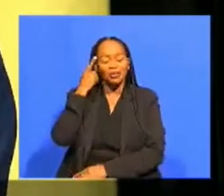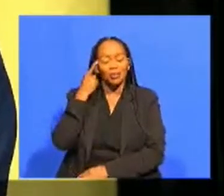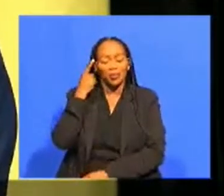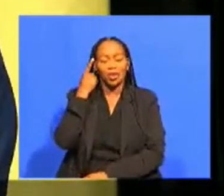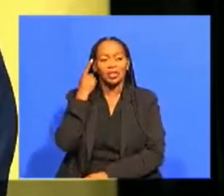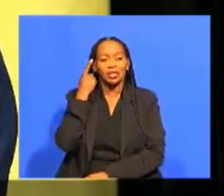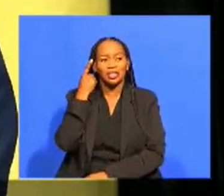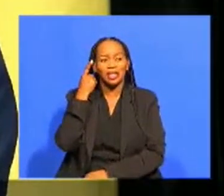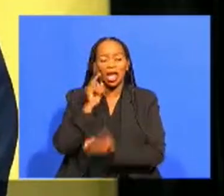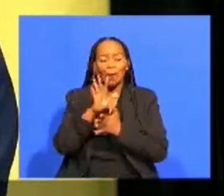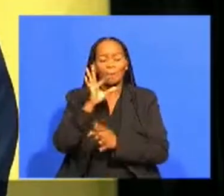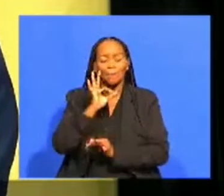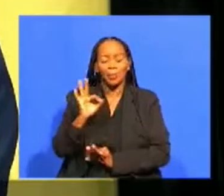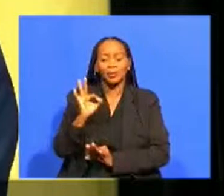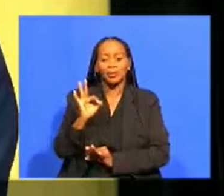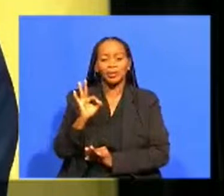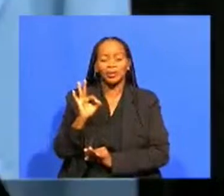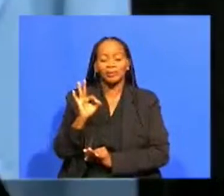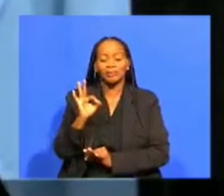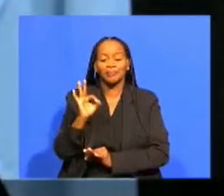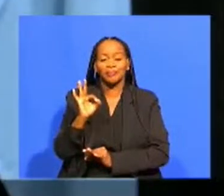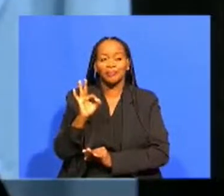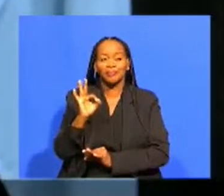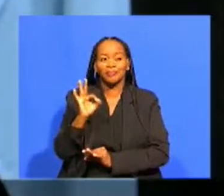oh, excellent.